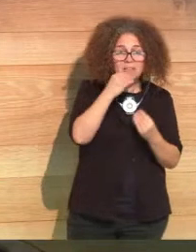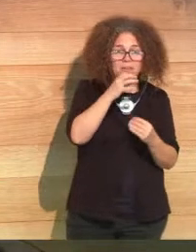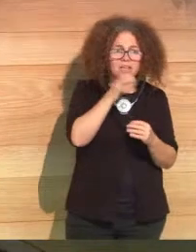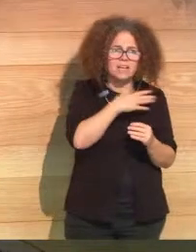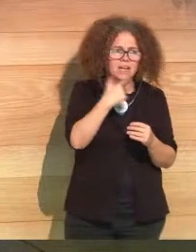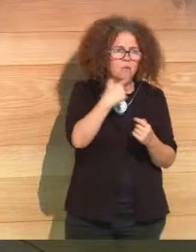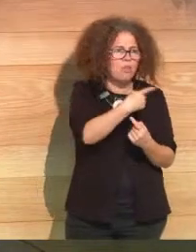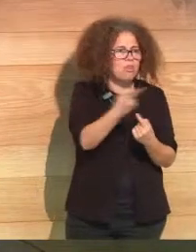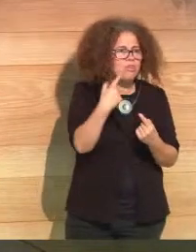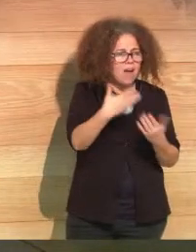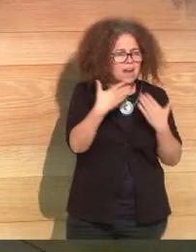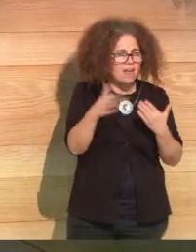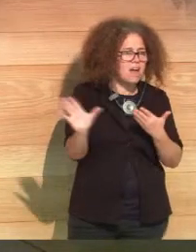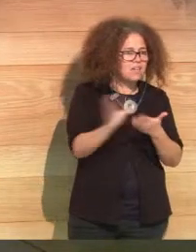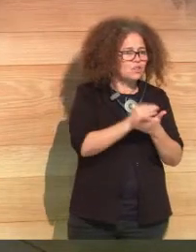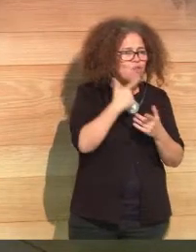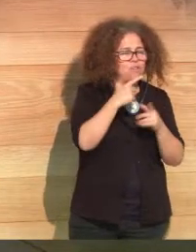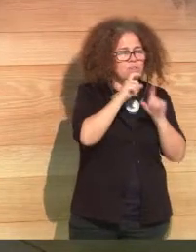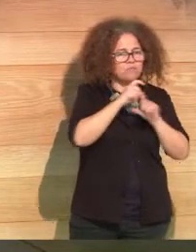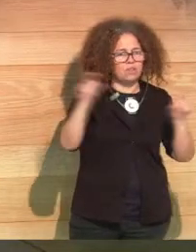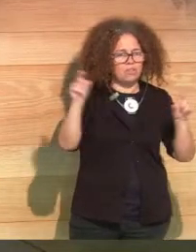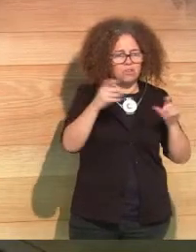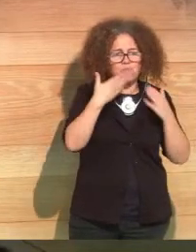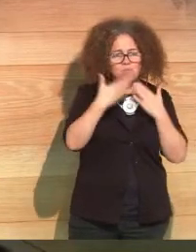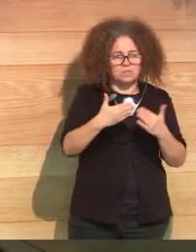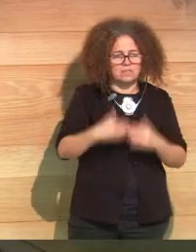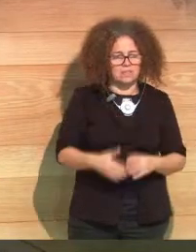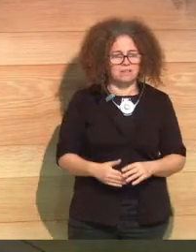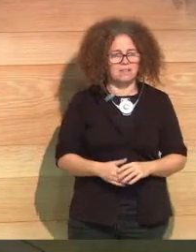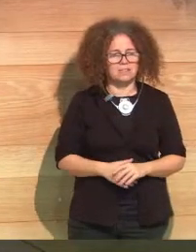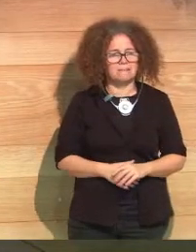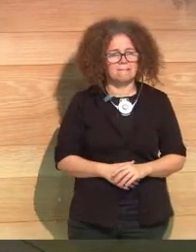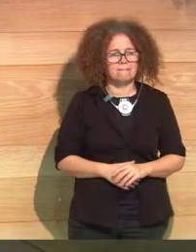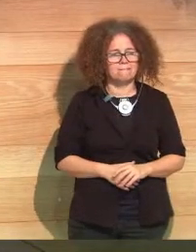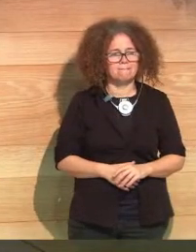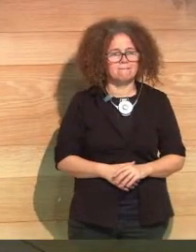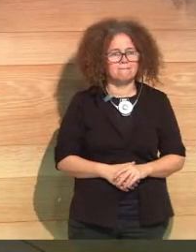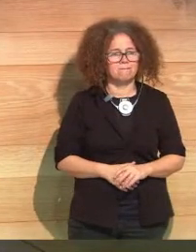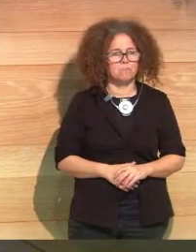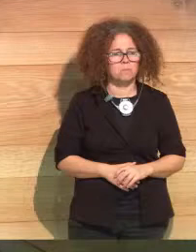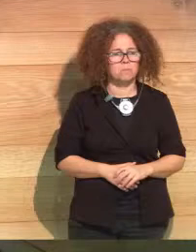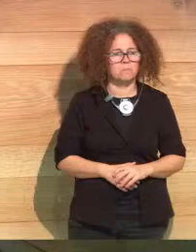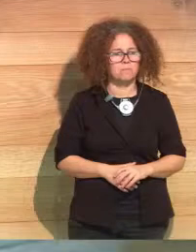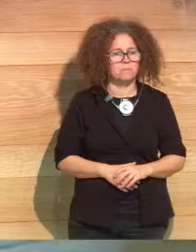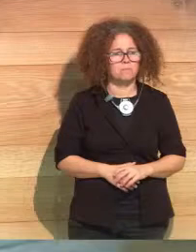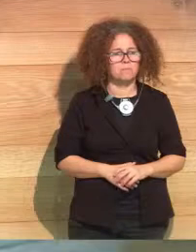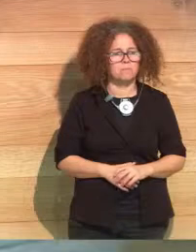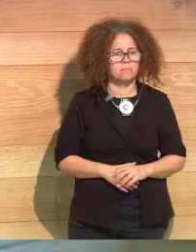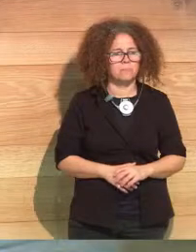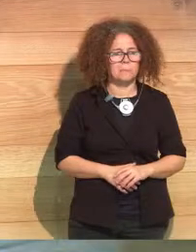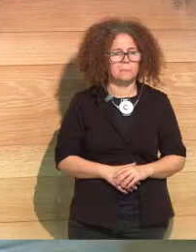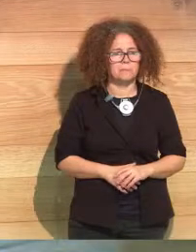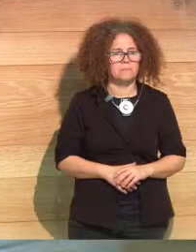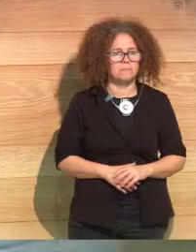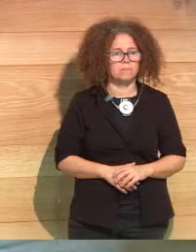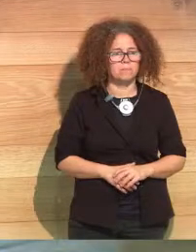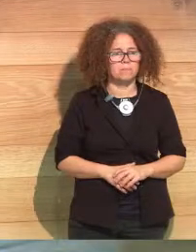team, the Foundation Telefónica team. Thank you so much. Thanks to you. I think the visitors will be able to do a